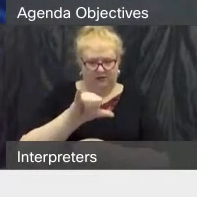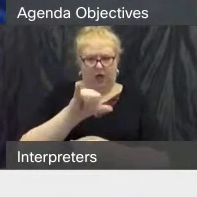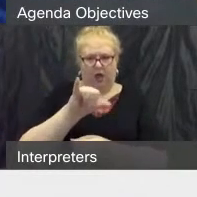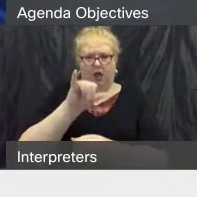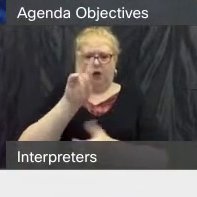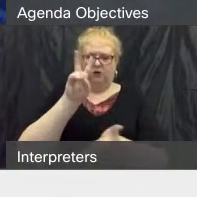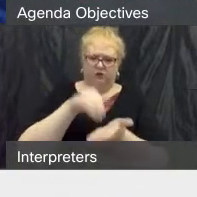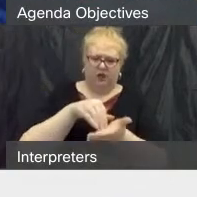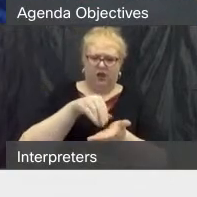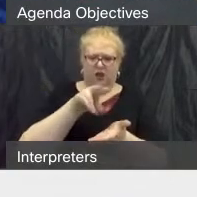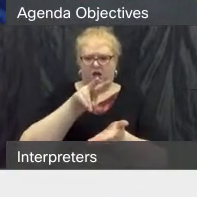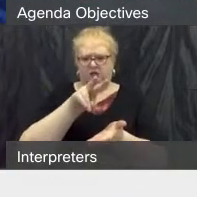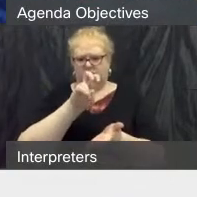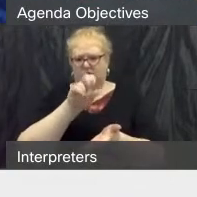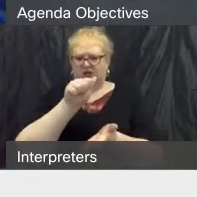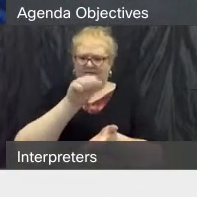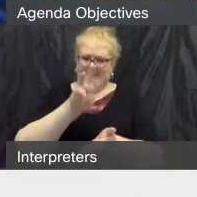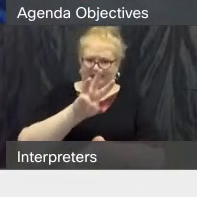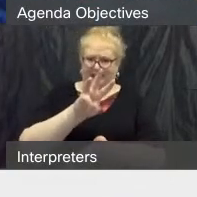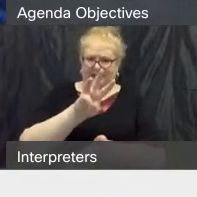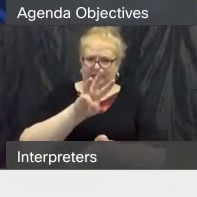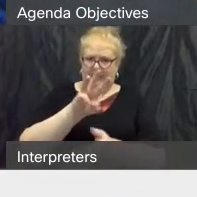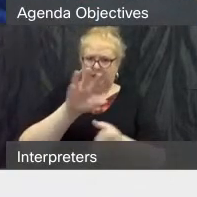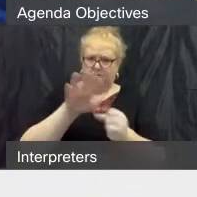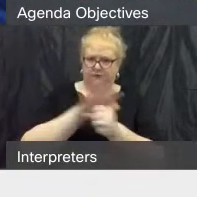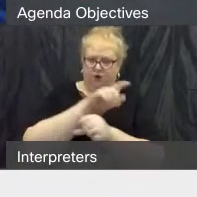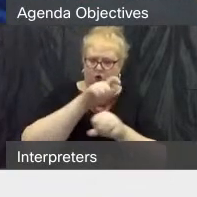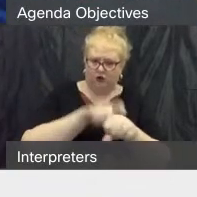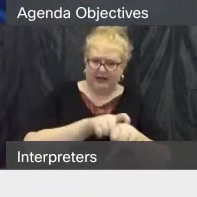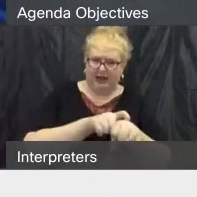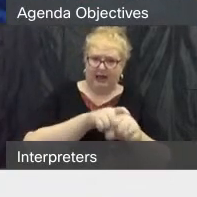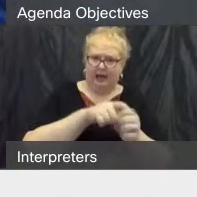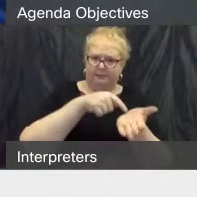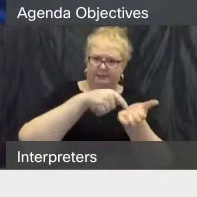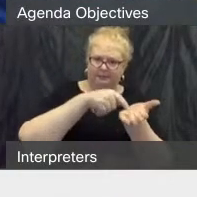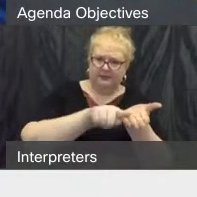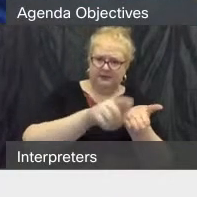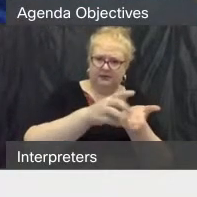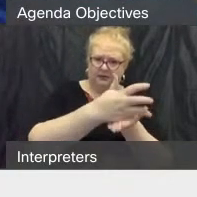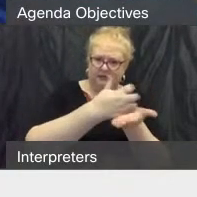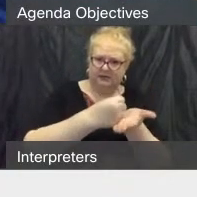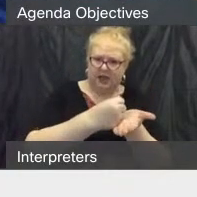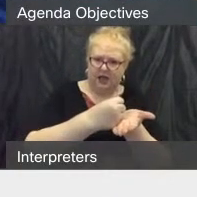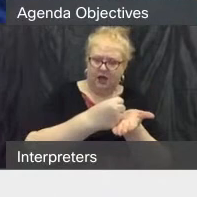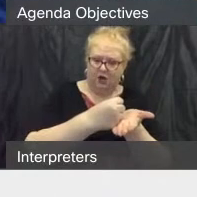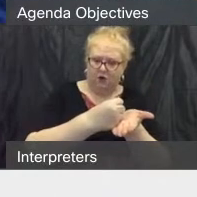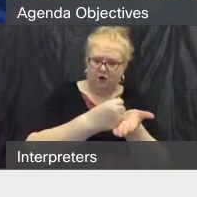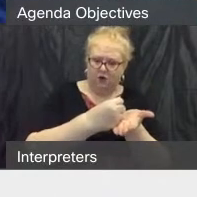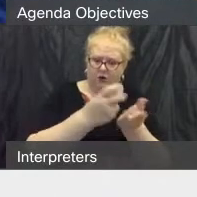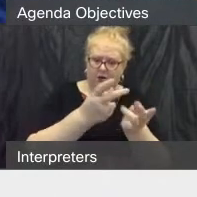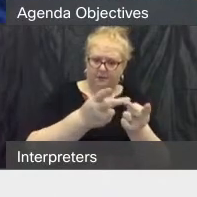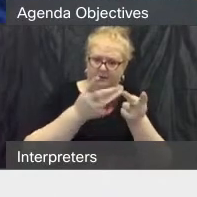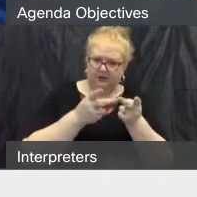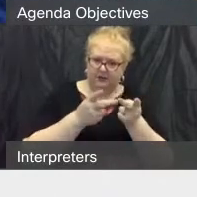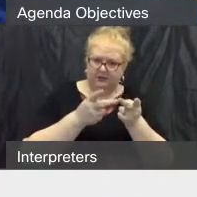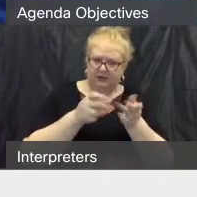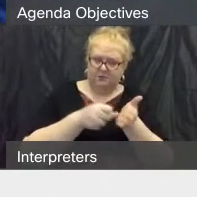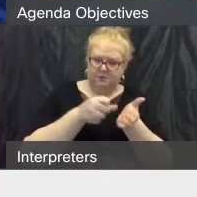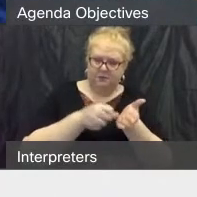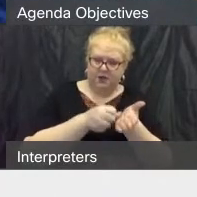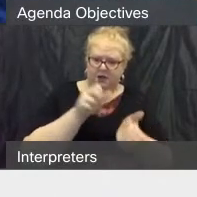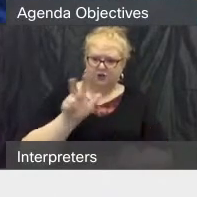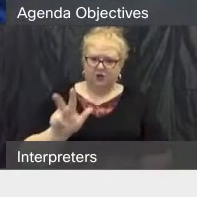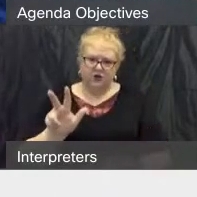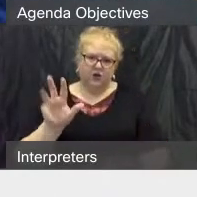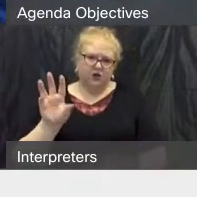2,216, the full-time salaried positions. On page 36, I